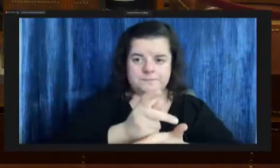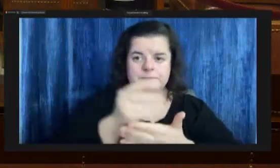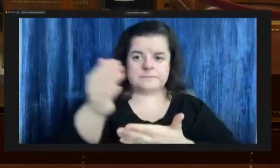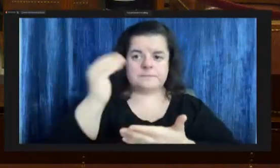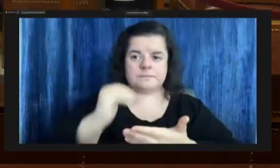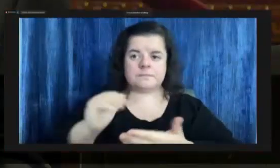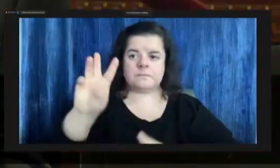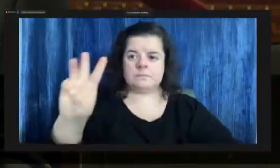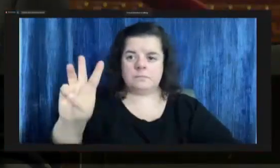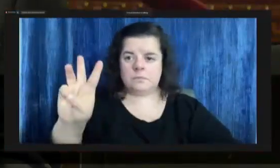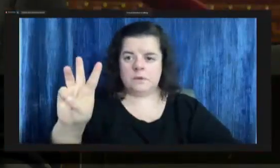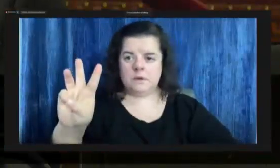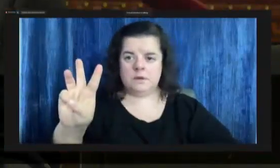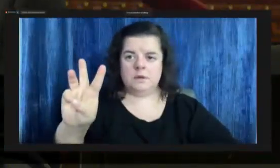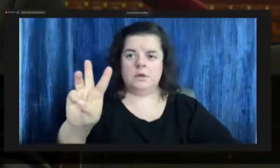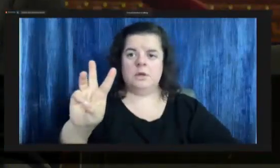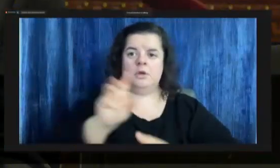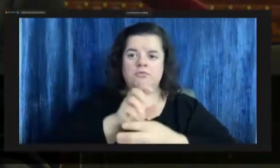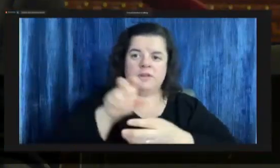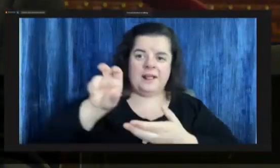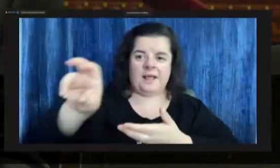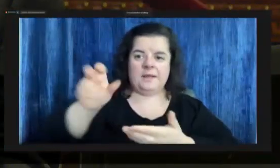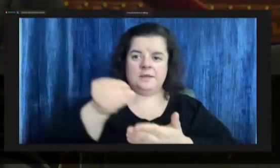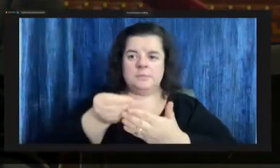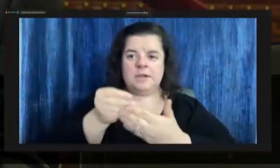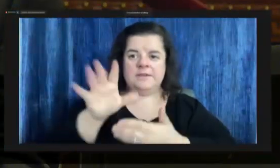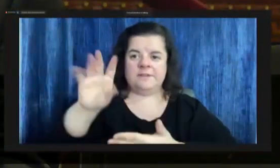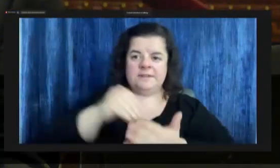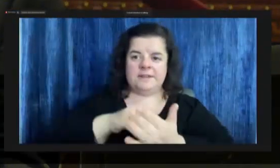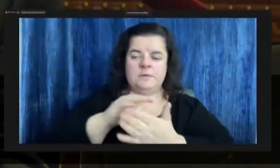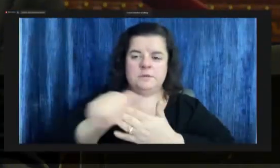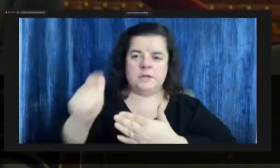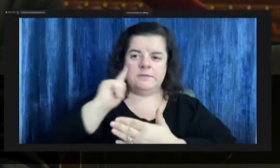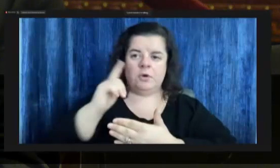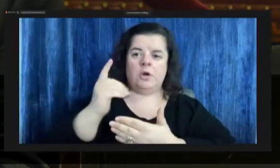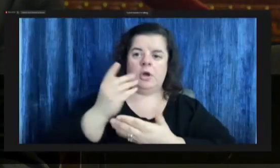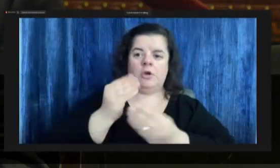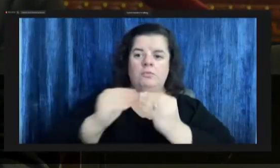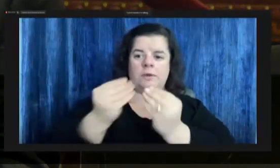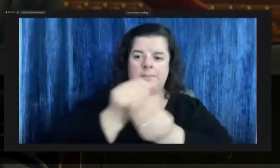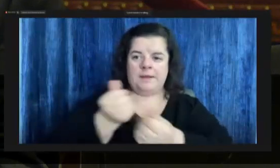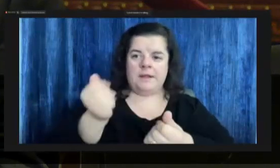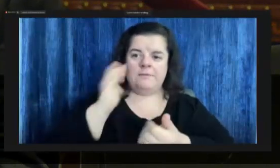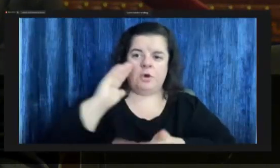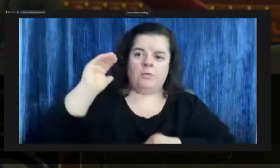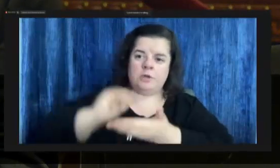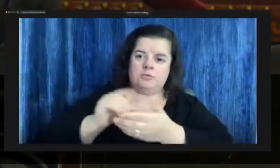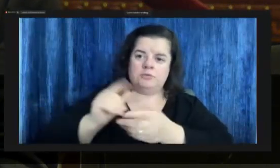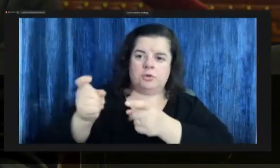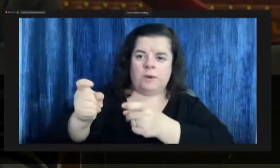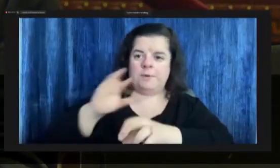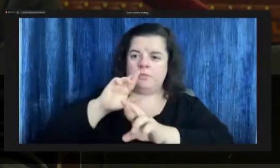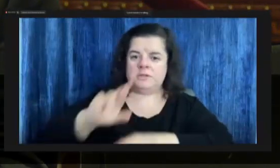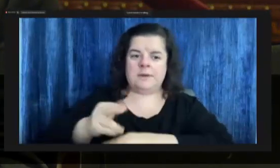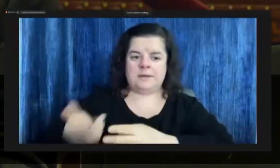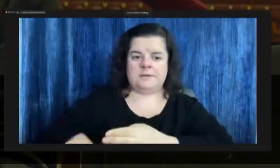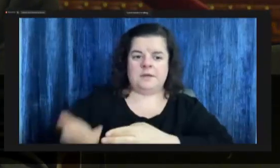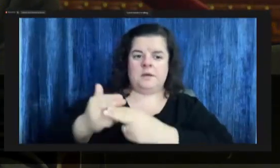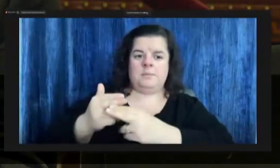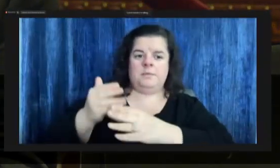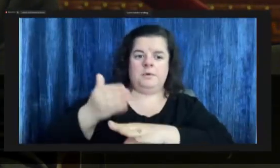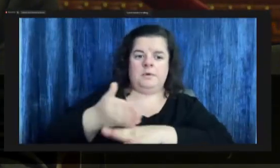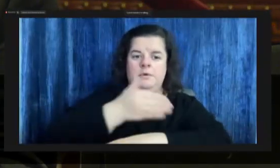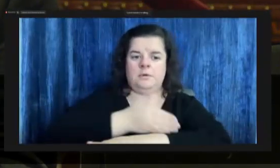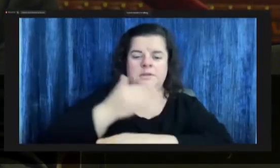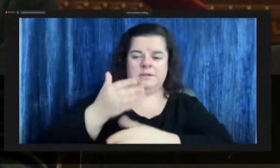six. Number six reallocates $50,000 within slow failure remediation by reducing the rapid response upgrades deliverable and creating a